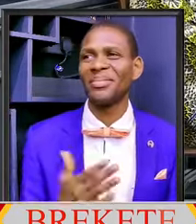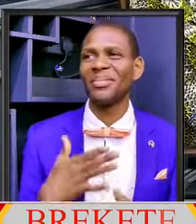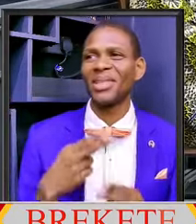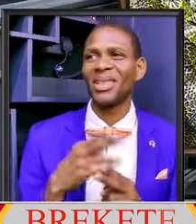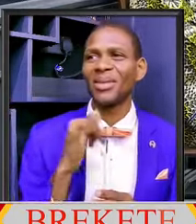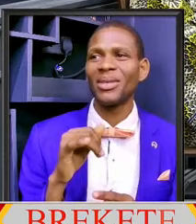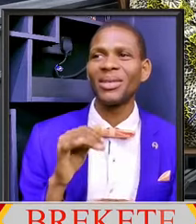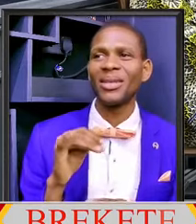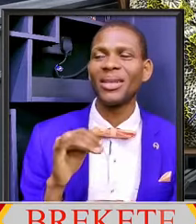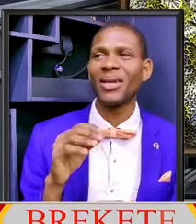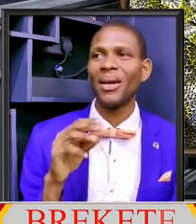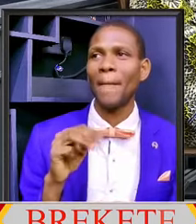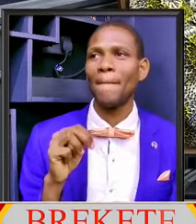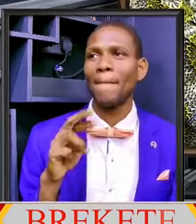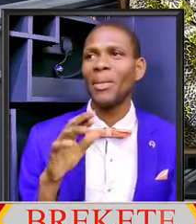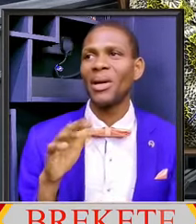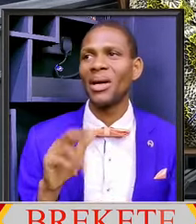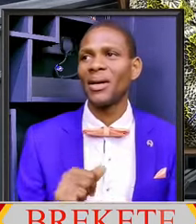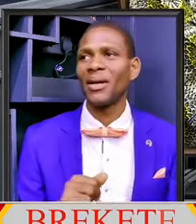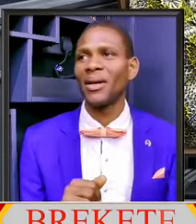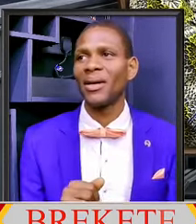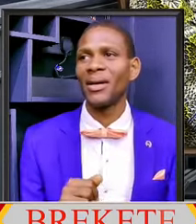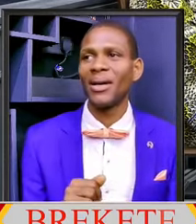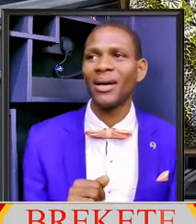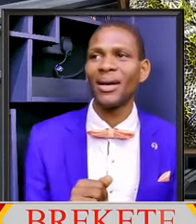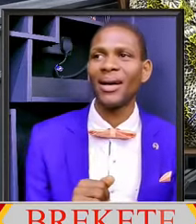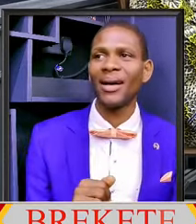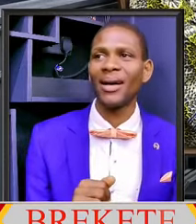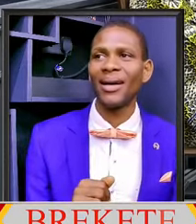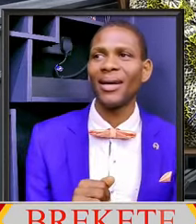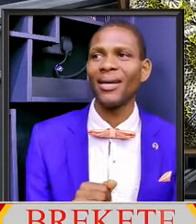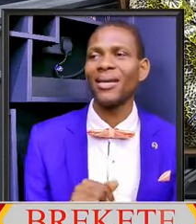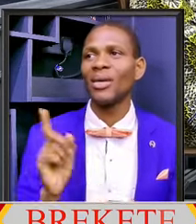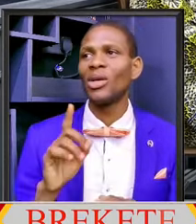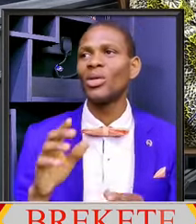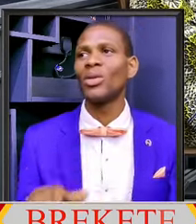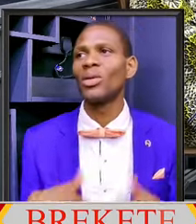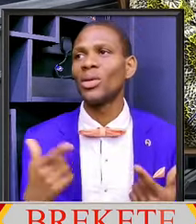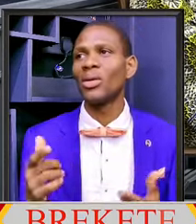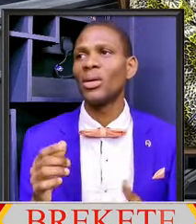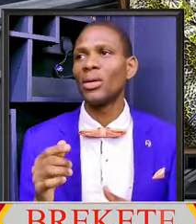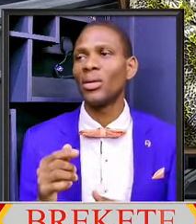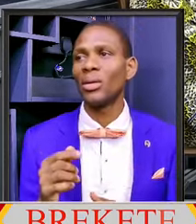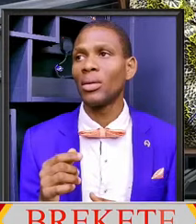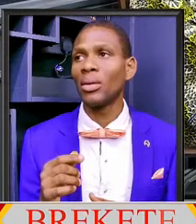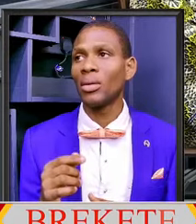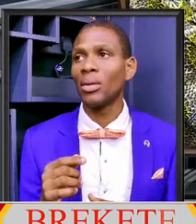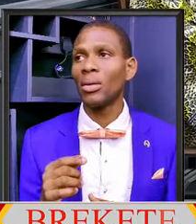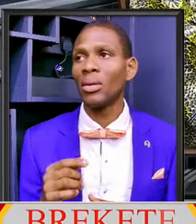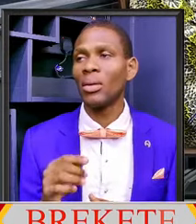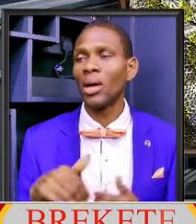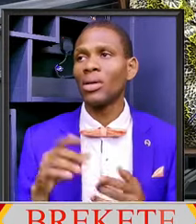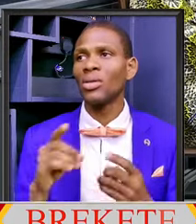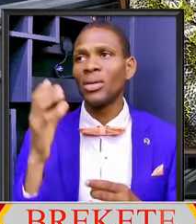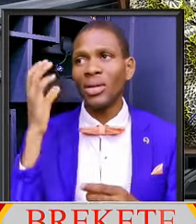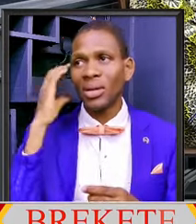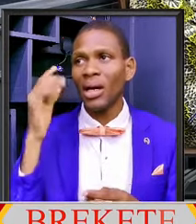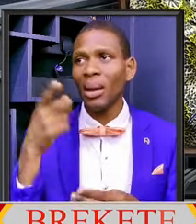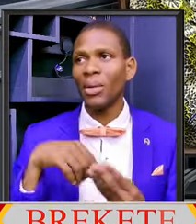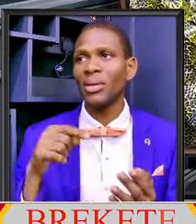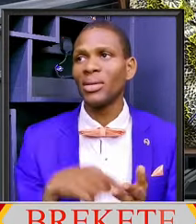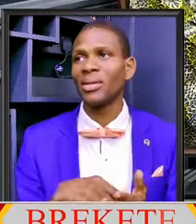My name is Mariam Nasser Suleiman. Yes, ma'am. Where you they live? During me too. How you take here about